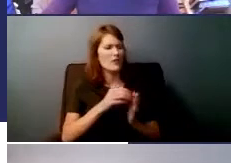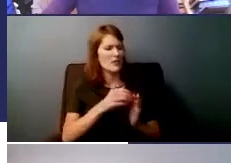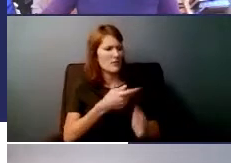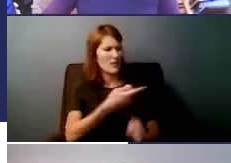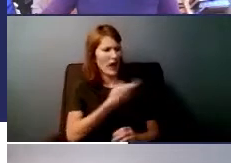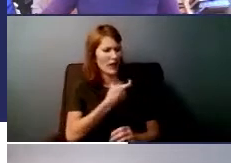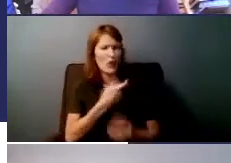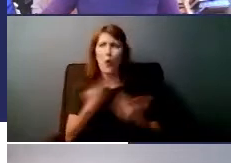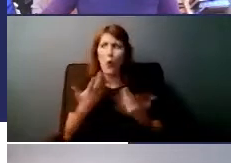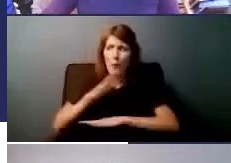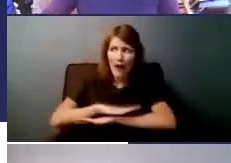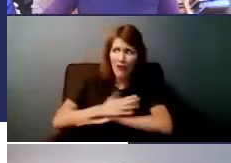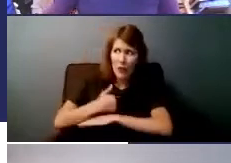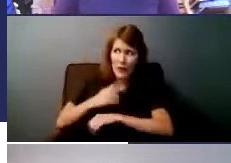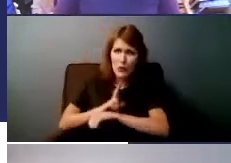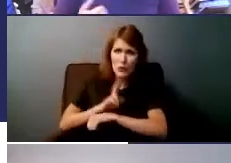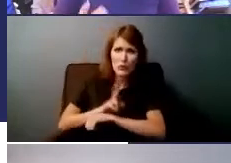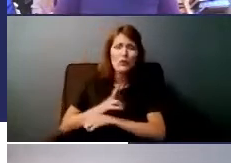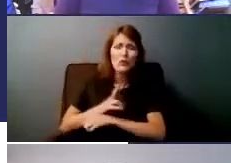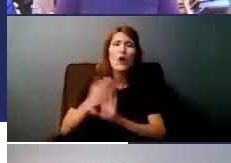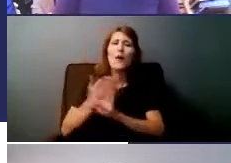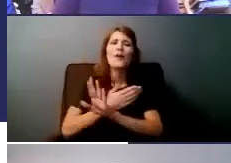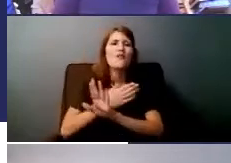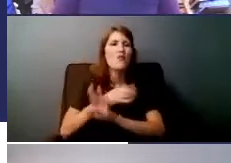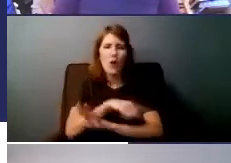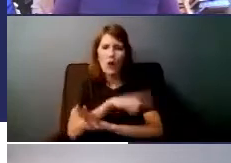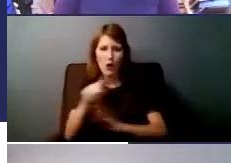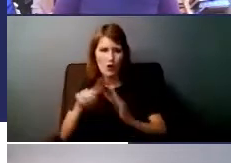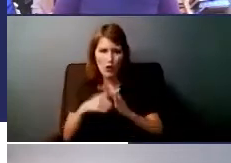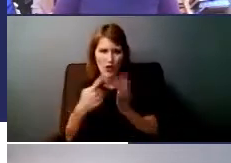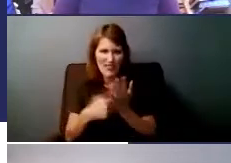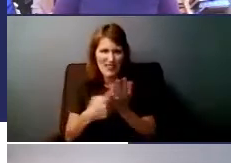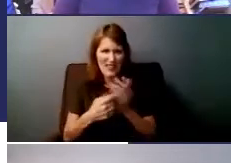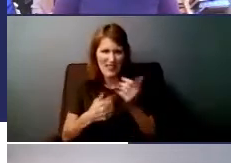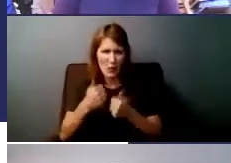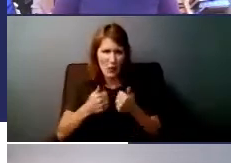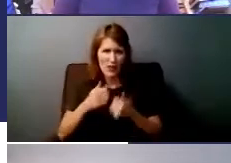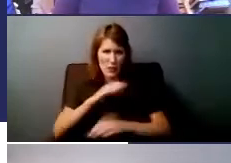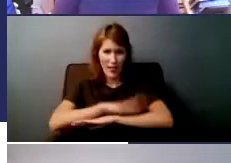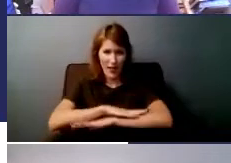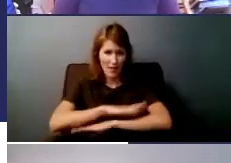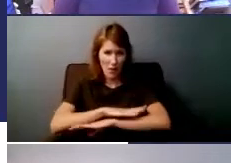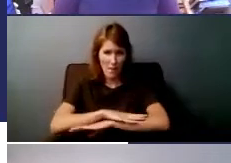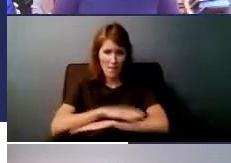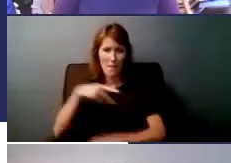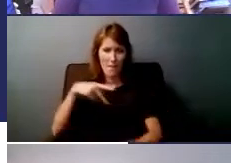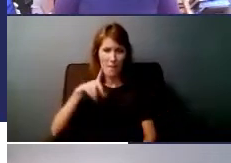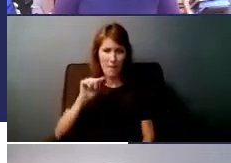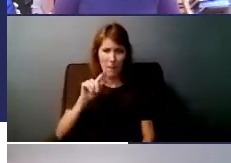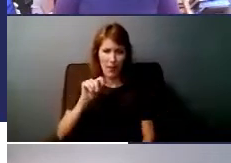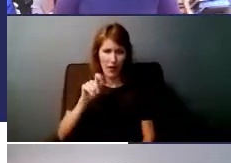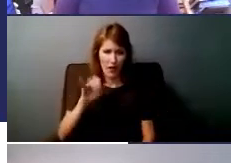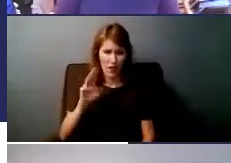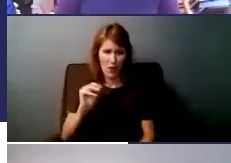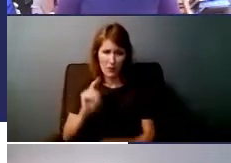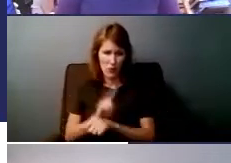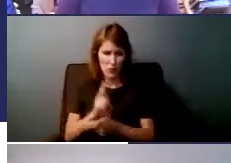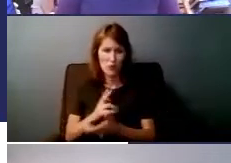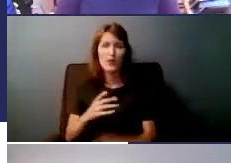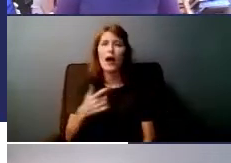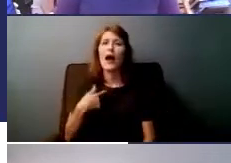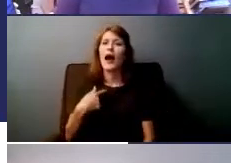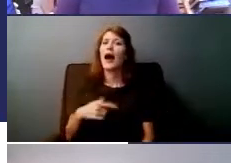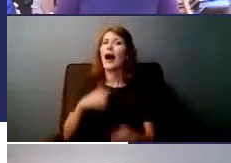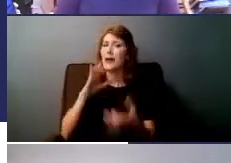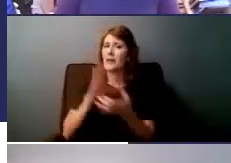use? And before you even start discussing what platform you should be using, I'm a firm believer in Louis Sullivan, who is an